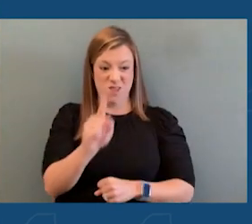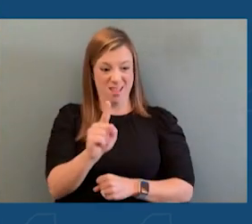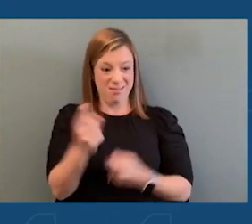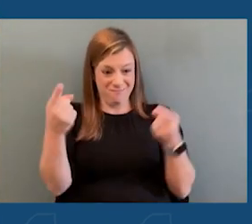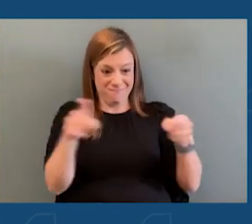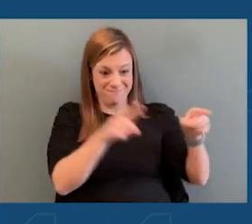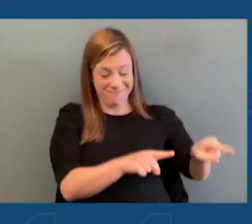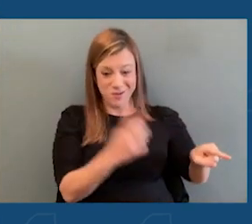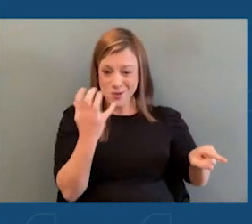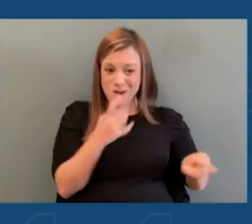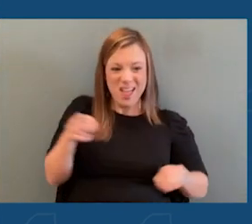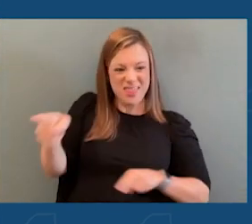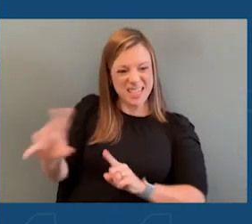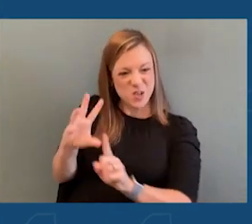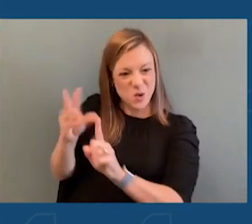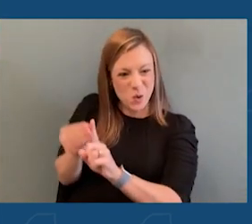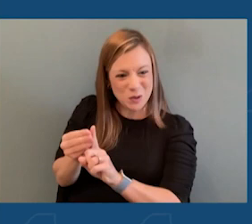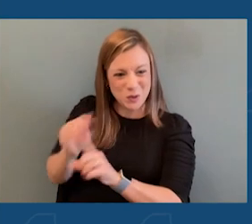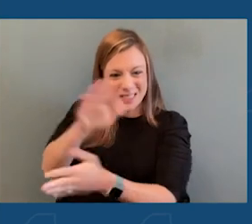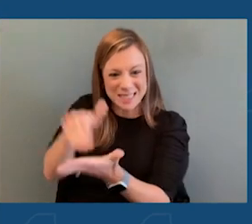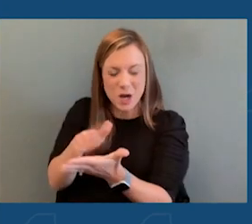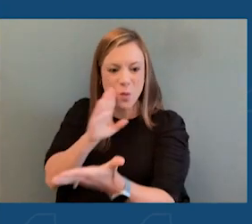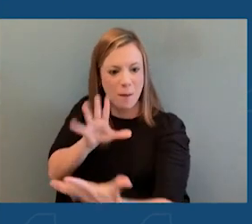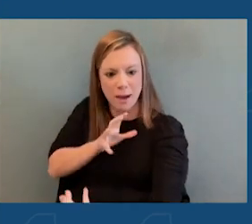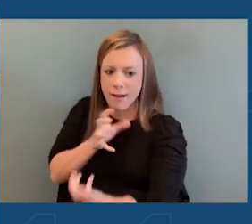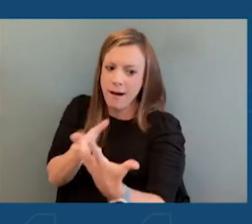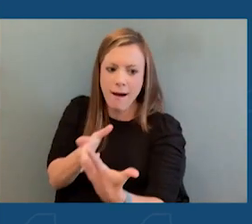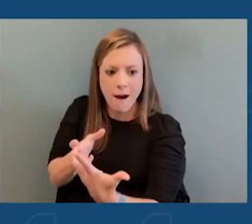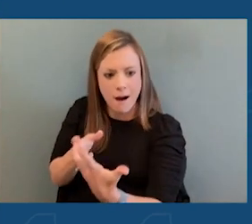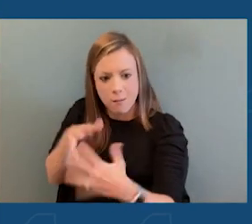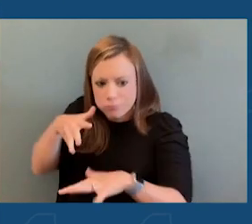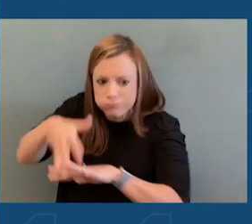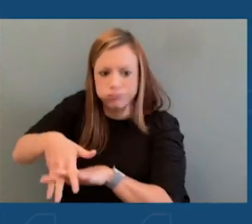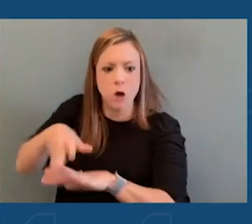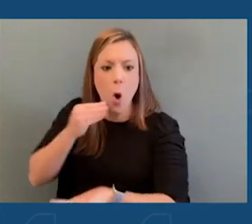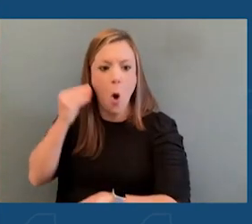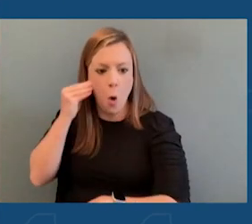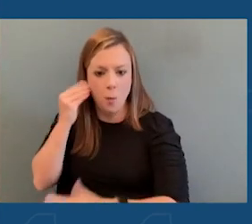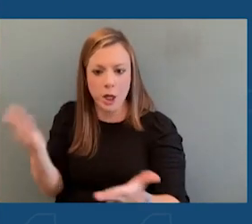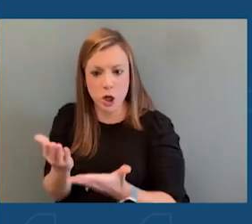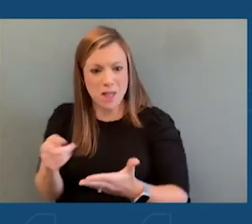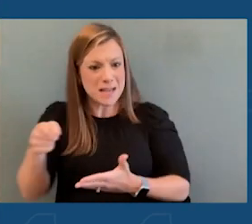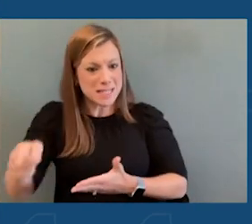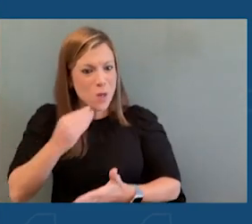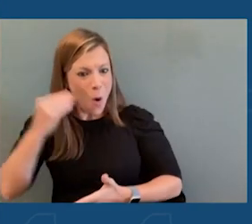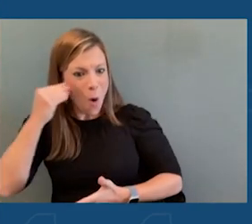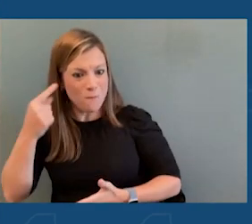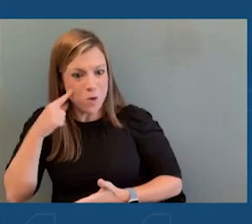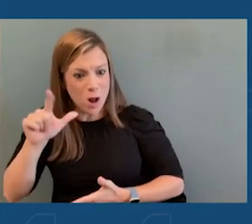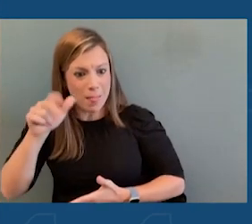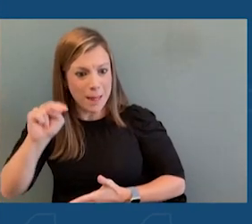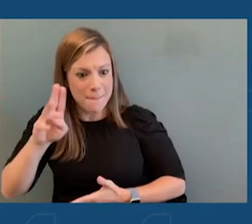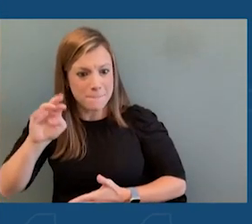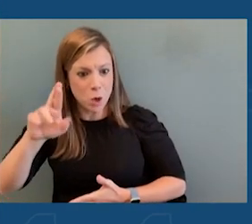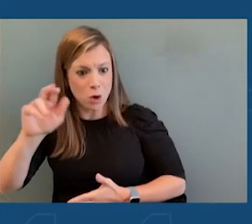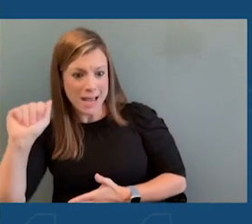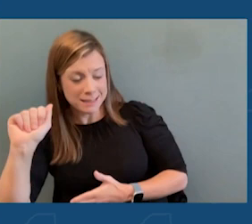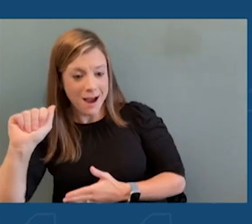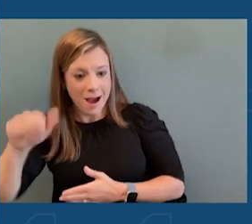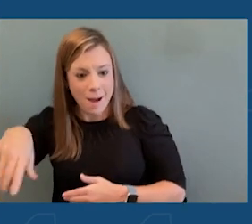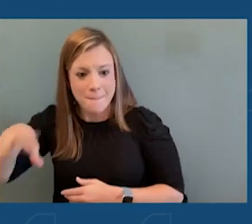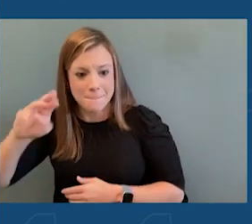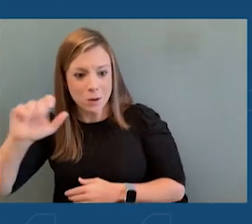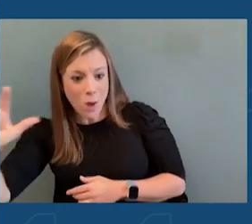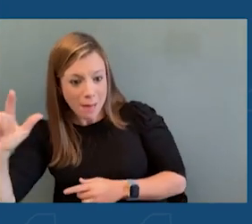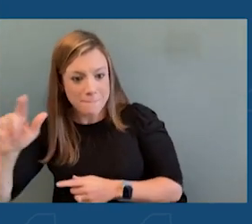home here in Inwood. I mean, my God, this is the home of Lin-Manuel Miranda and the Miranda family, right? We have to continue